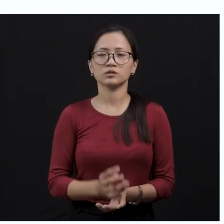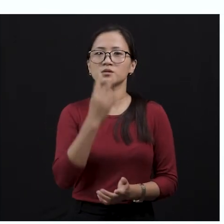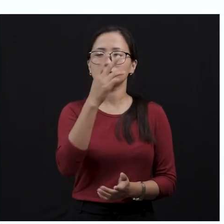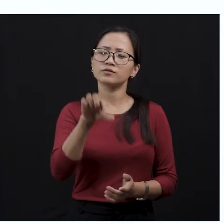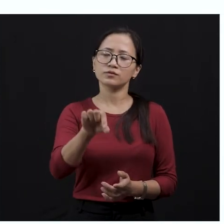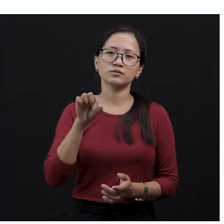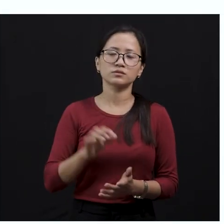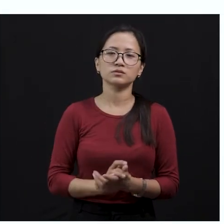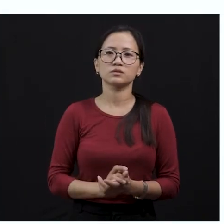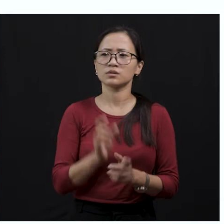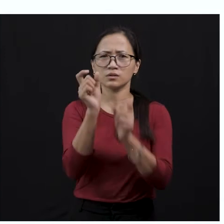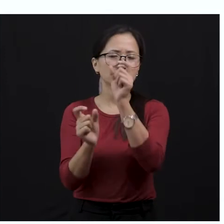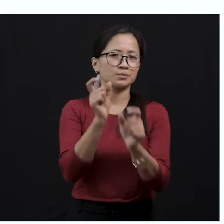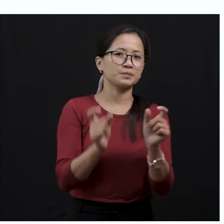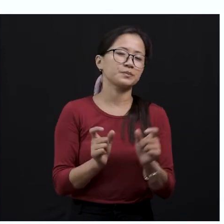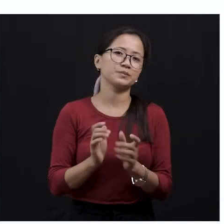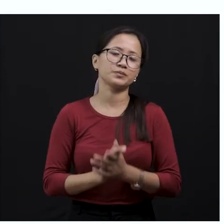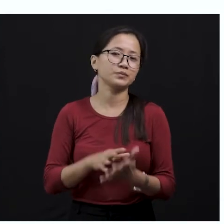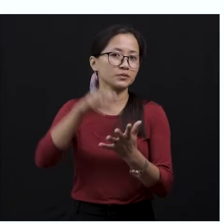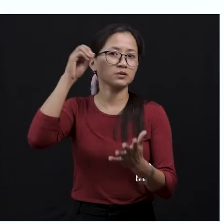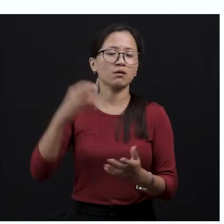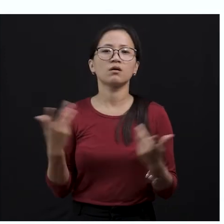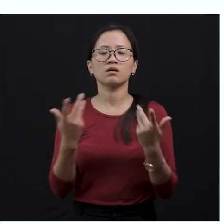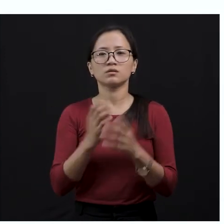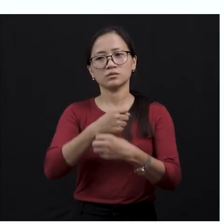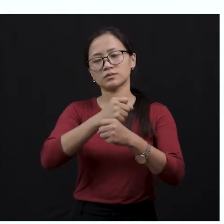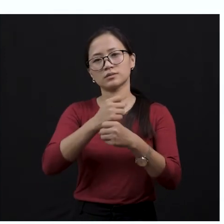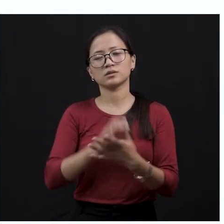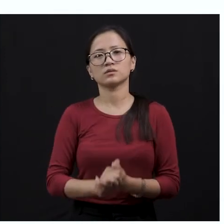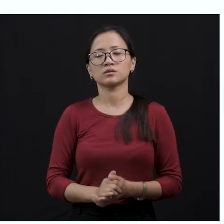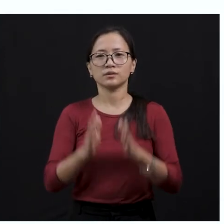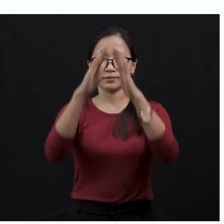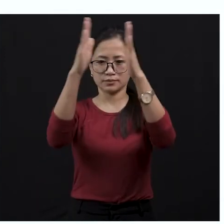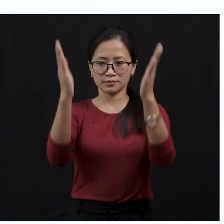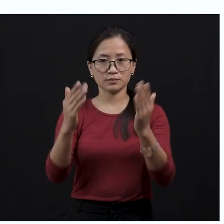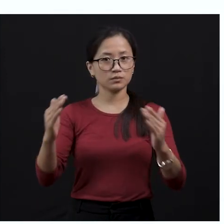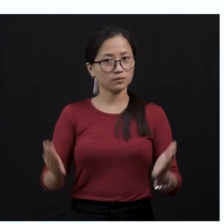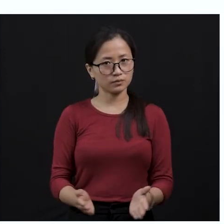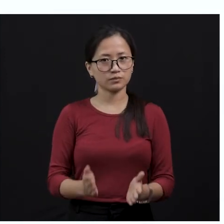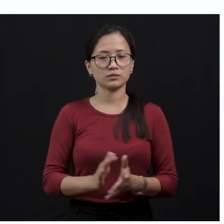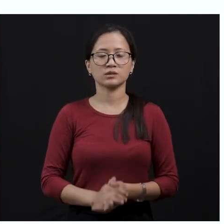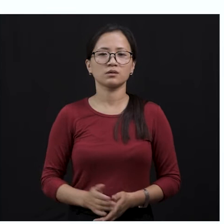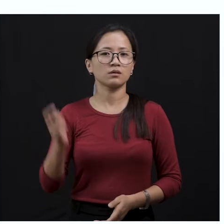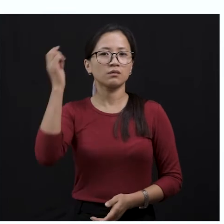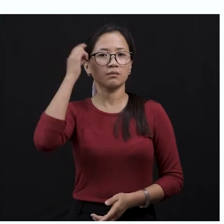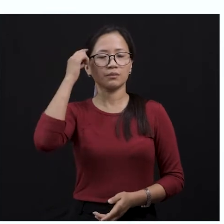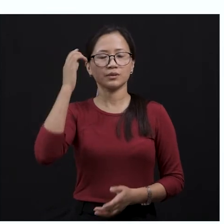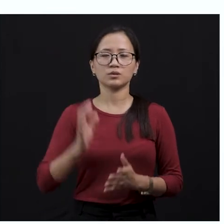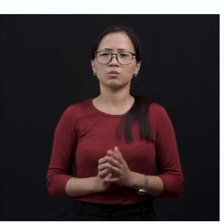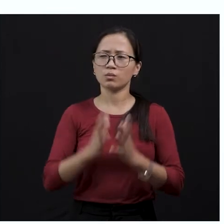that these people also learned how to make statues, right? So their mind became